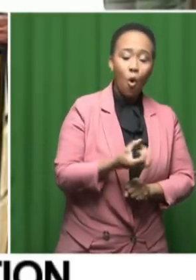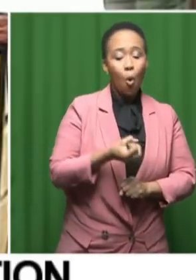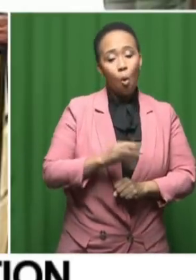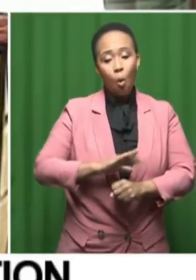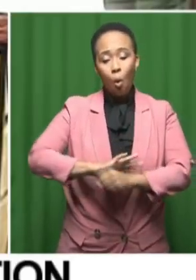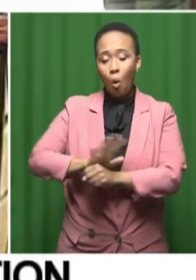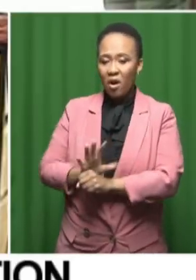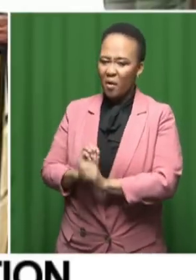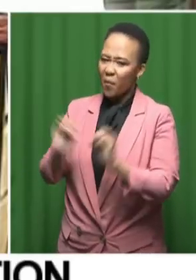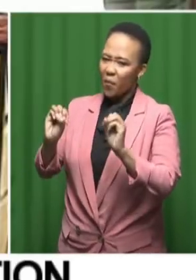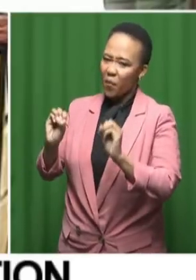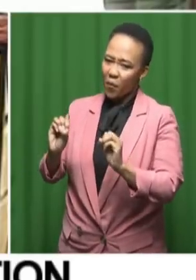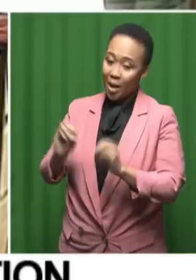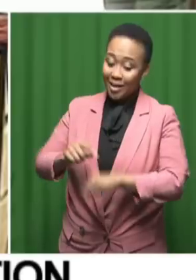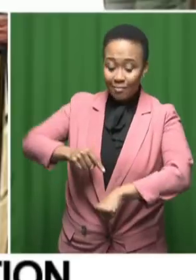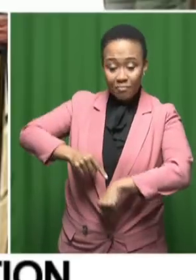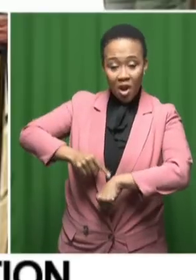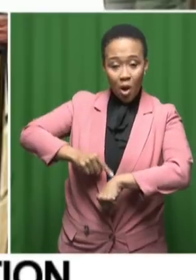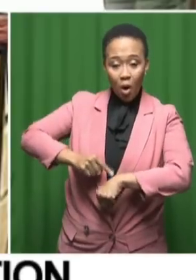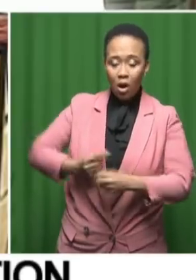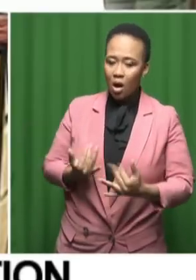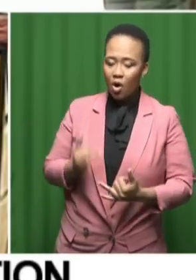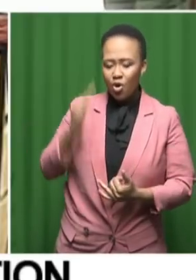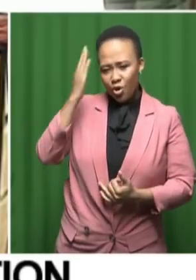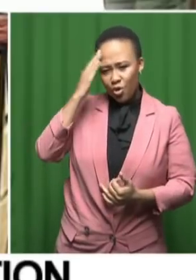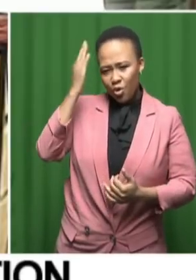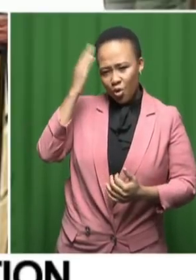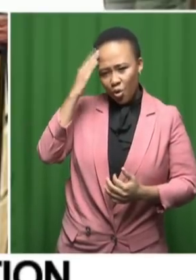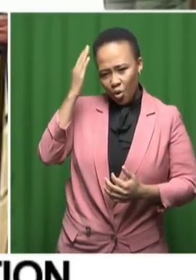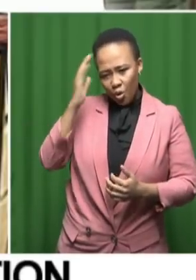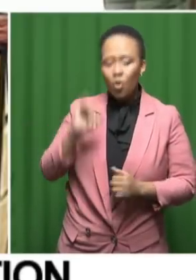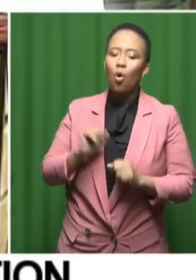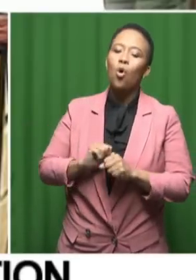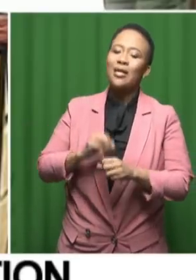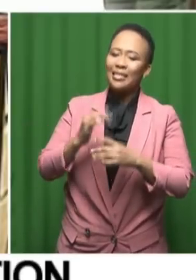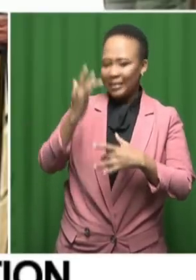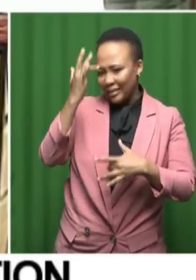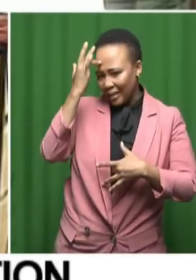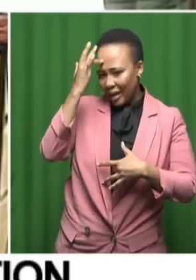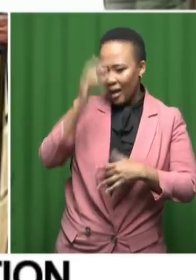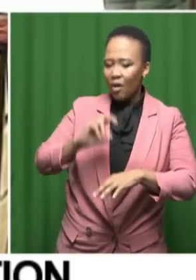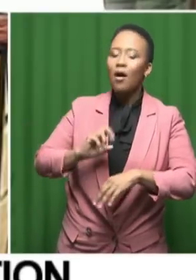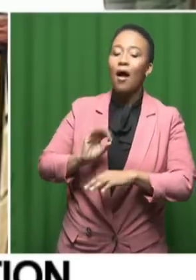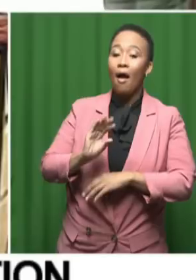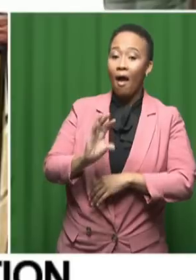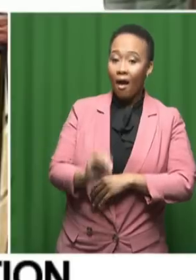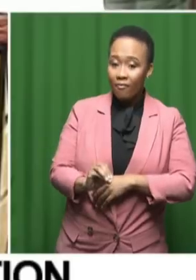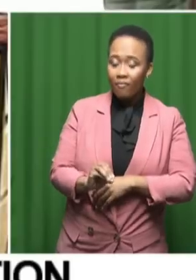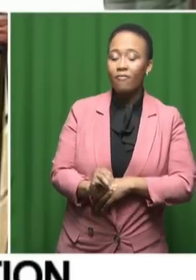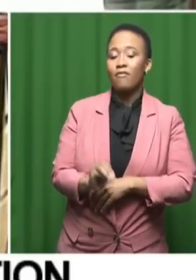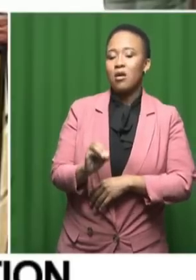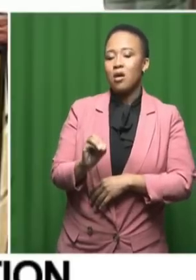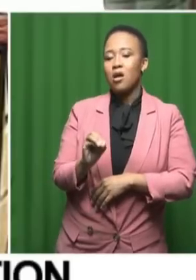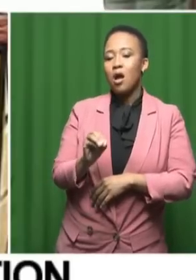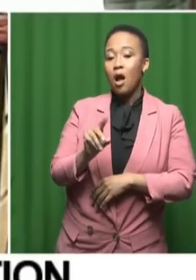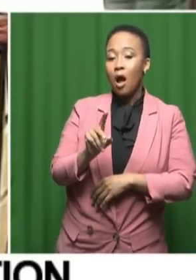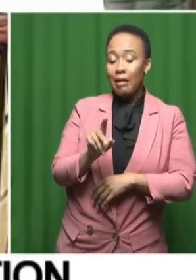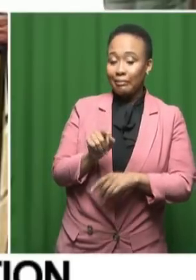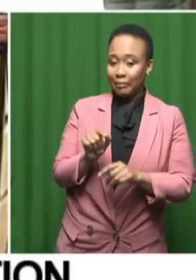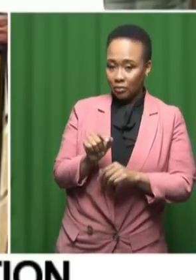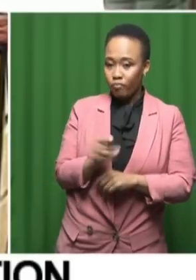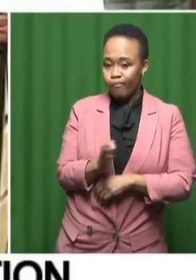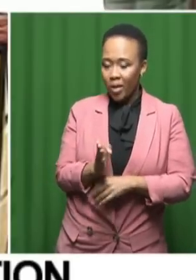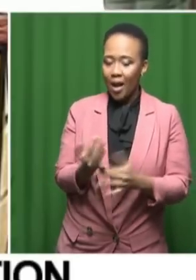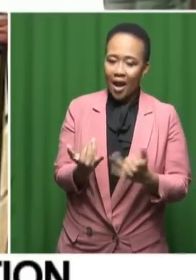in this period when you know there is a new subvariant which is highly transmissible and is causing havoc in the global north. Well, in global north,